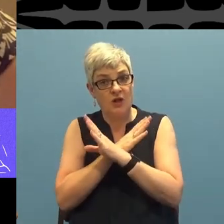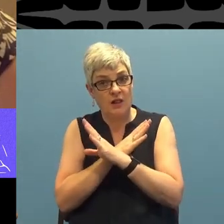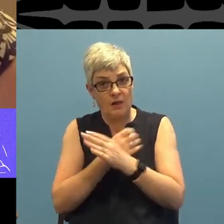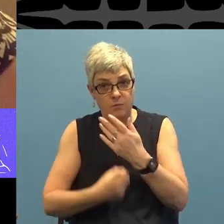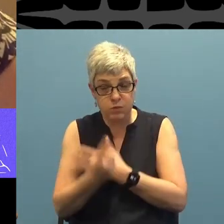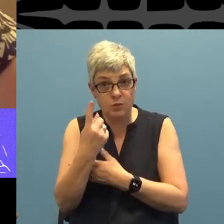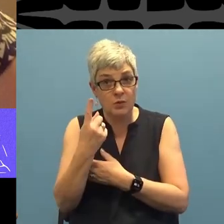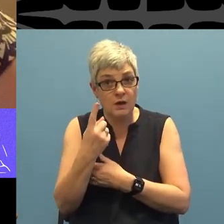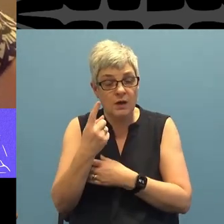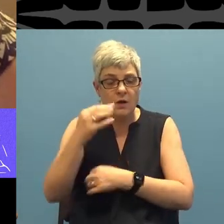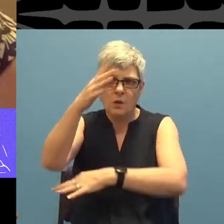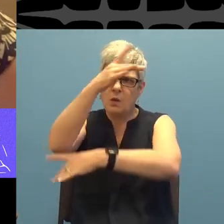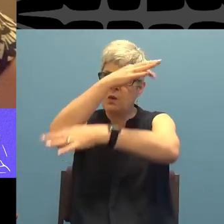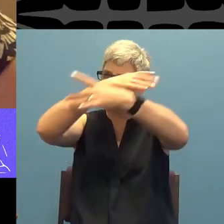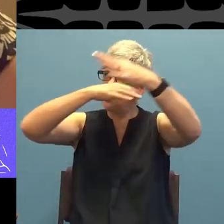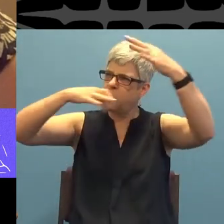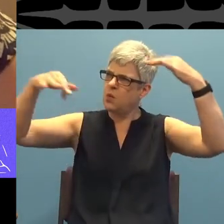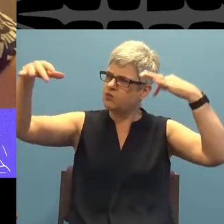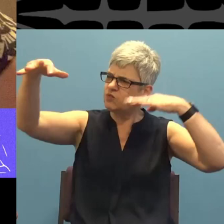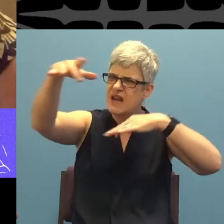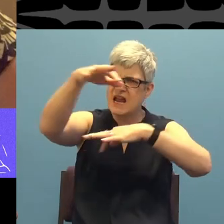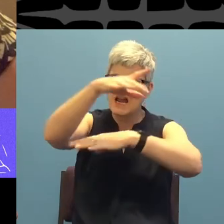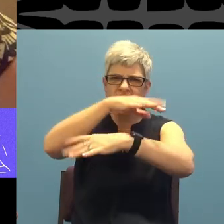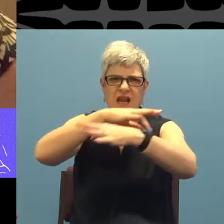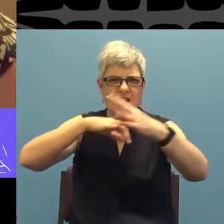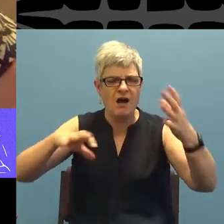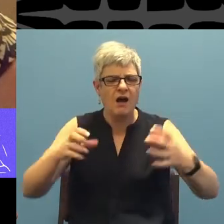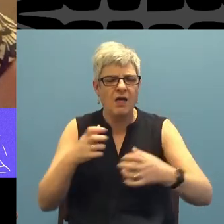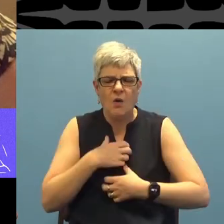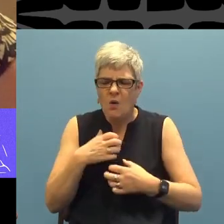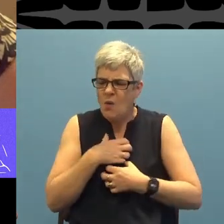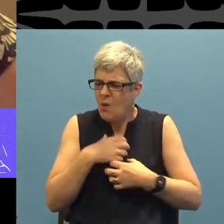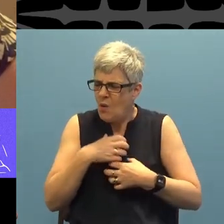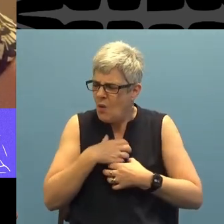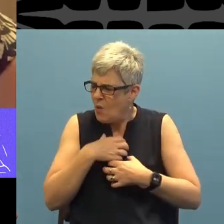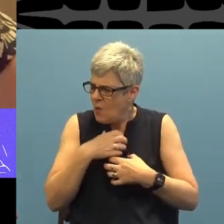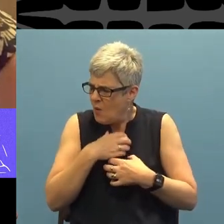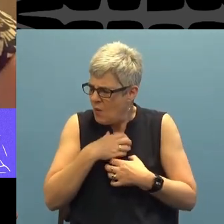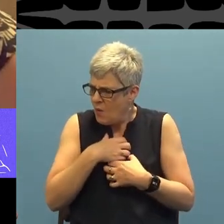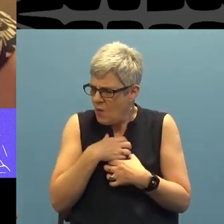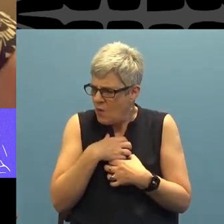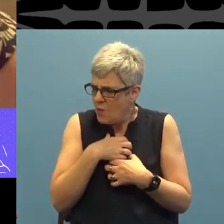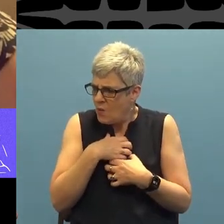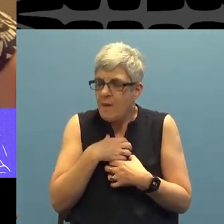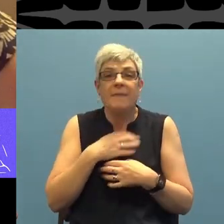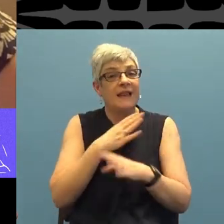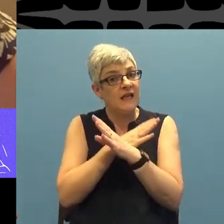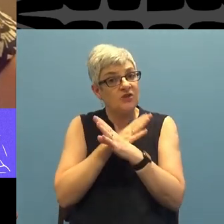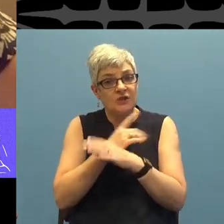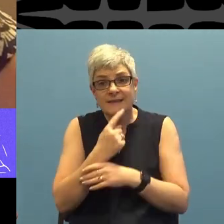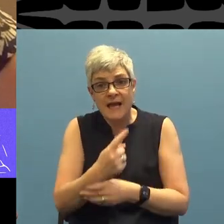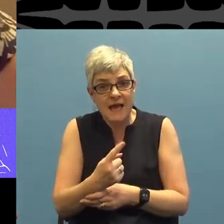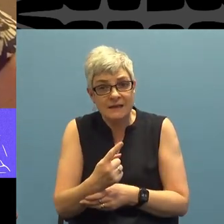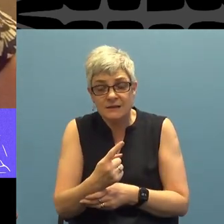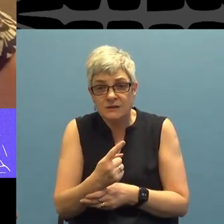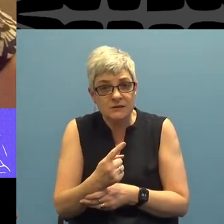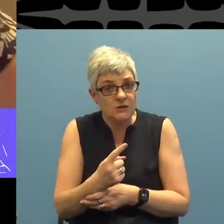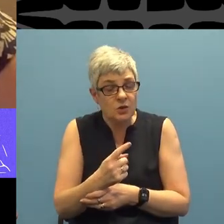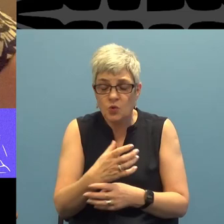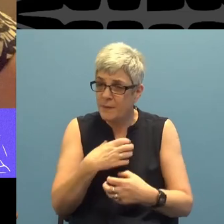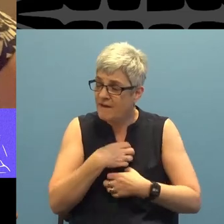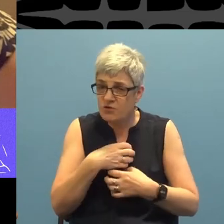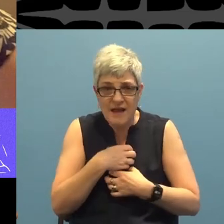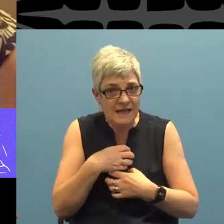and the glory of the Lord shone around them, and they were terrified. But the angel said to them, "Do not